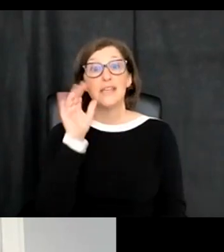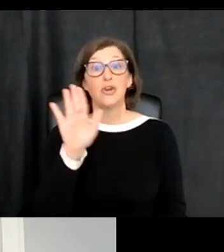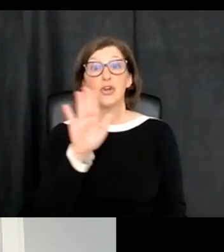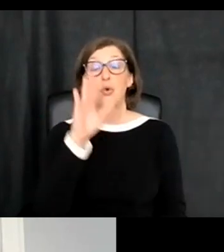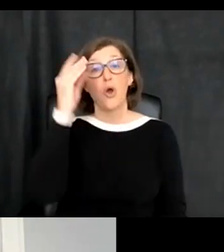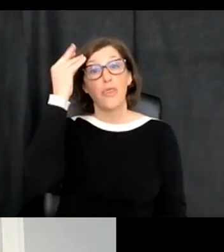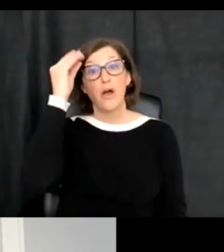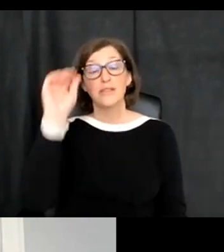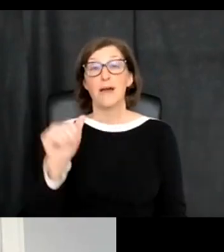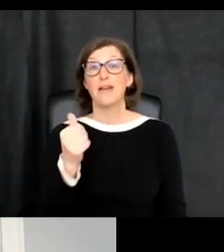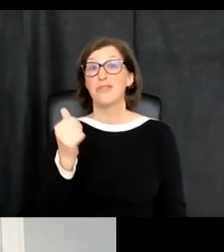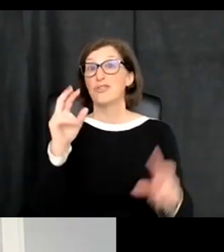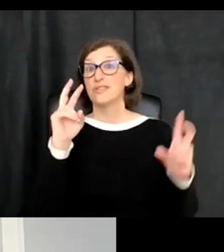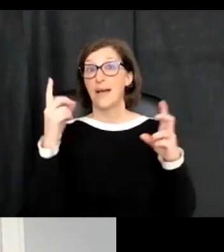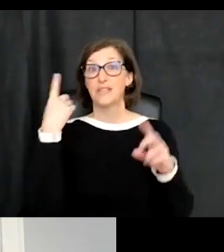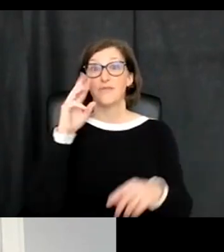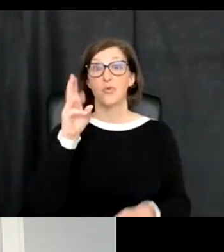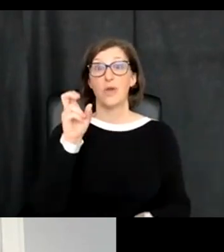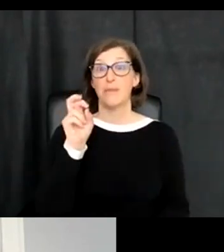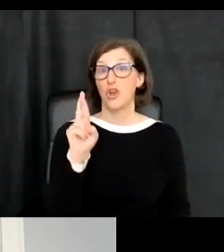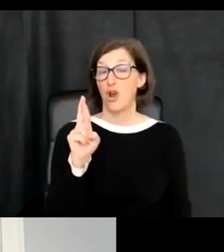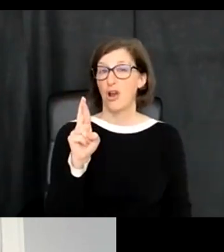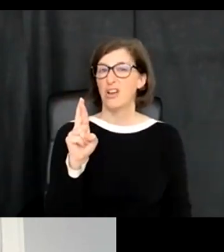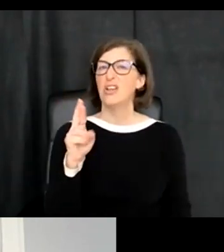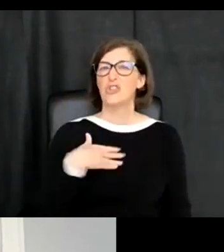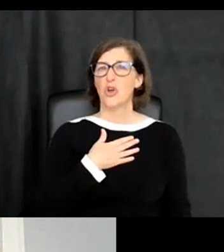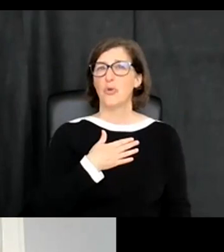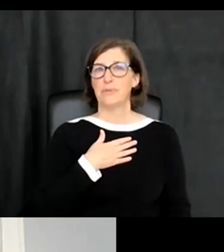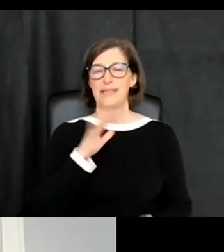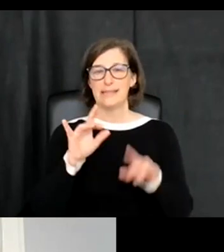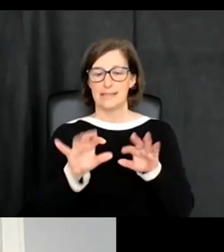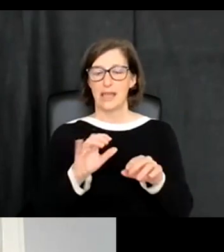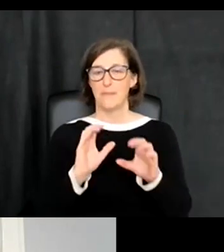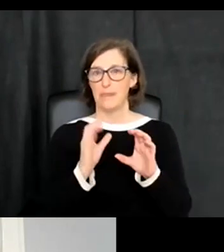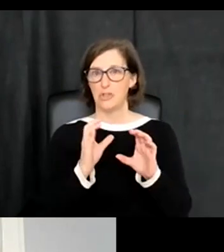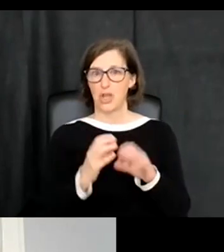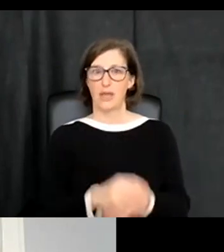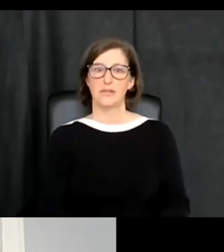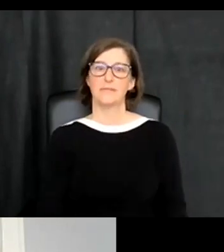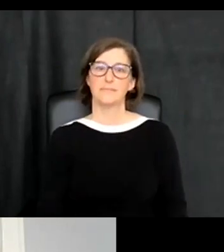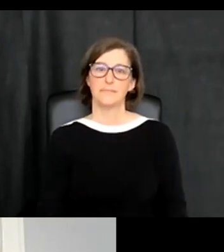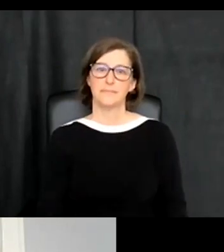other webinar topics you'd like to see, so feel free to drop those in the chat.